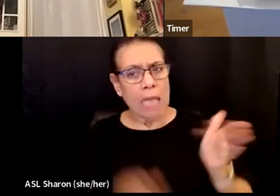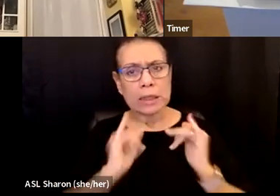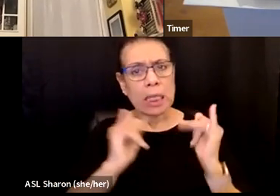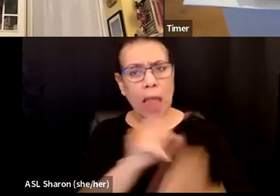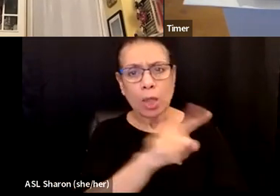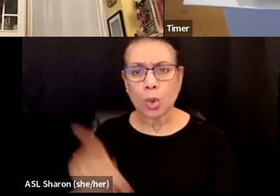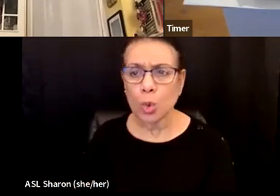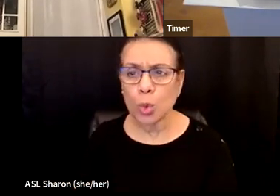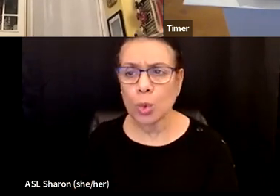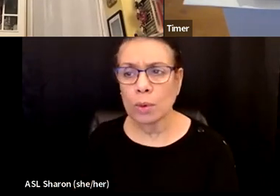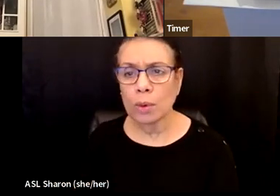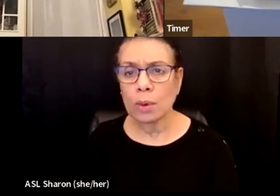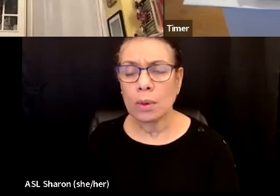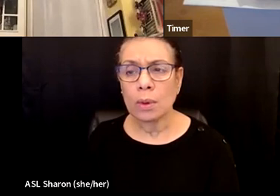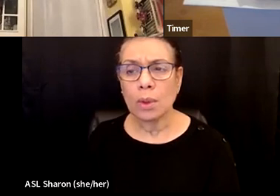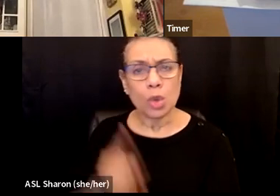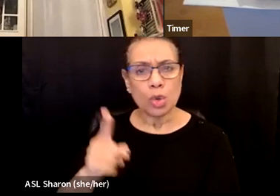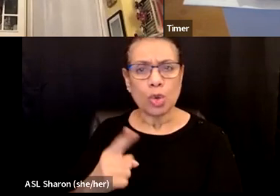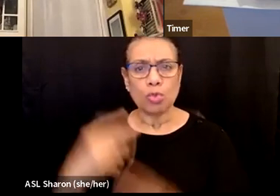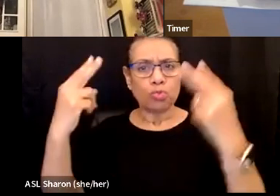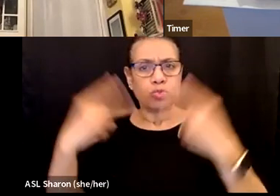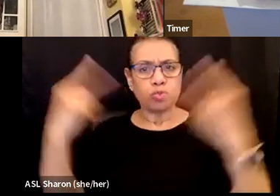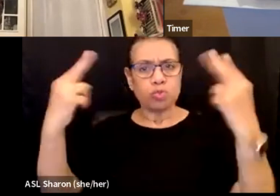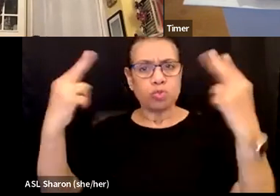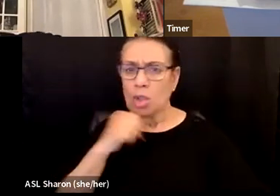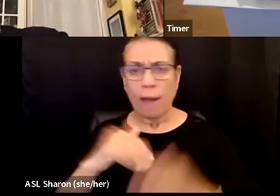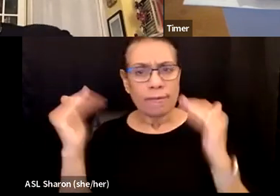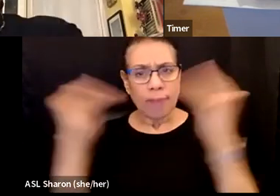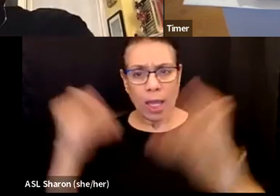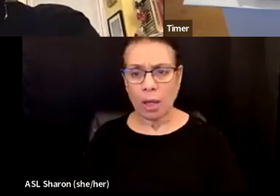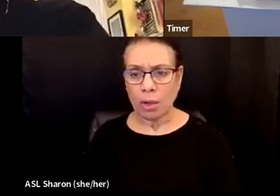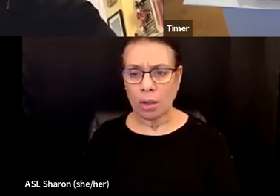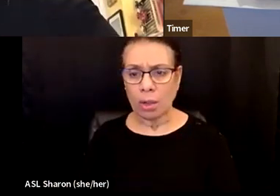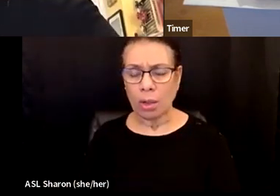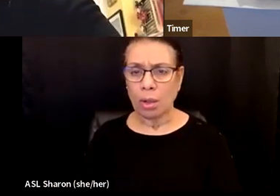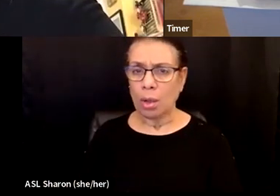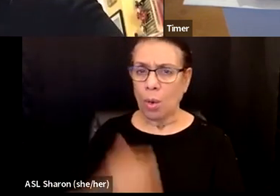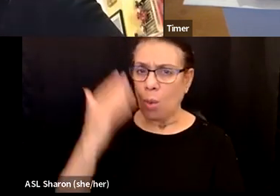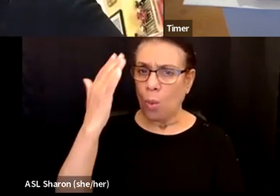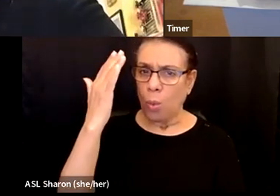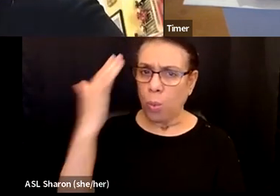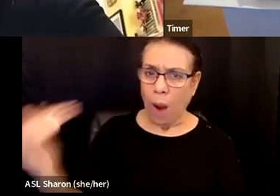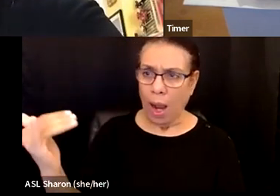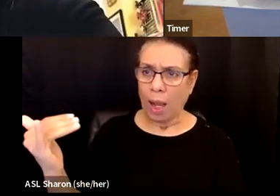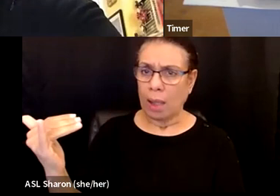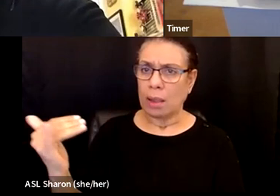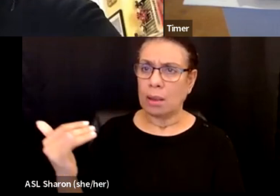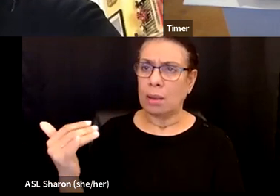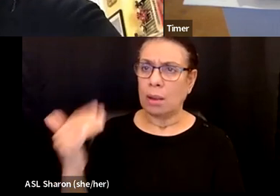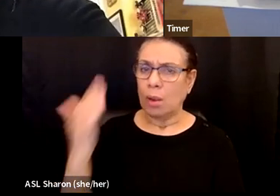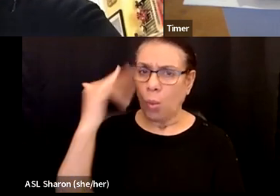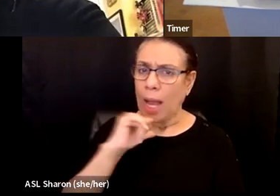you and you're treating me unfair why can't i have